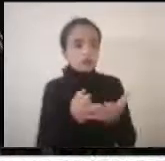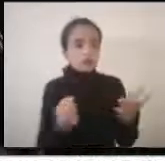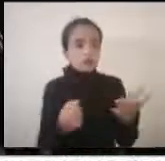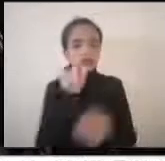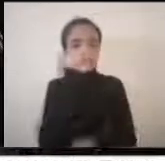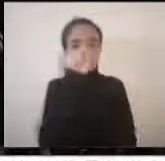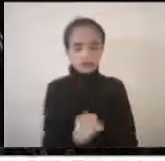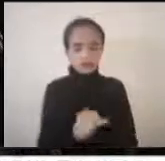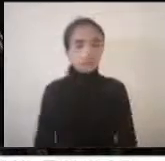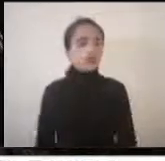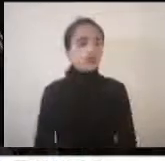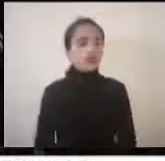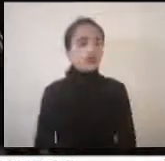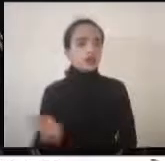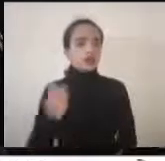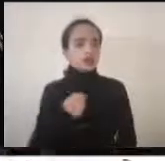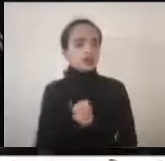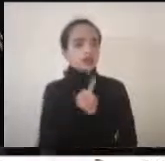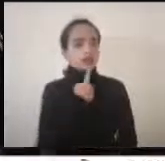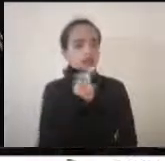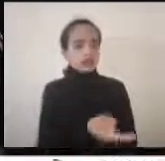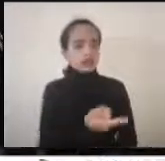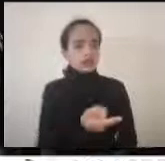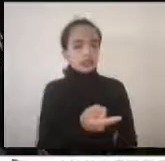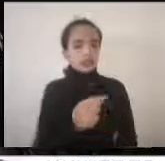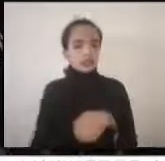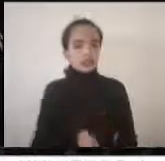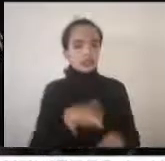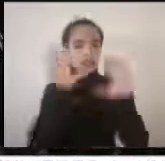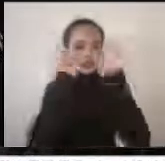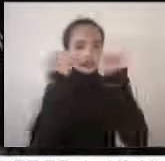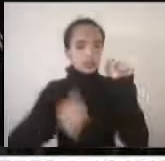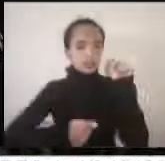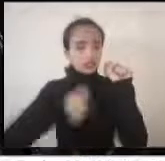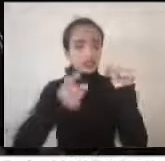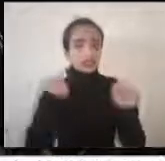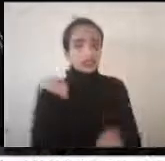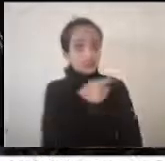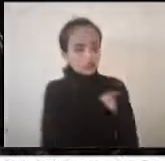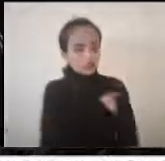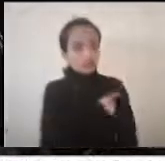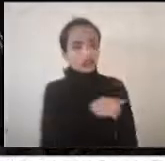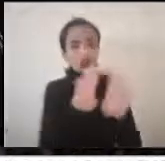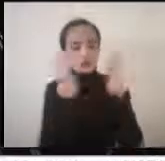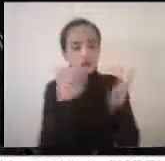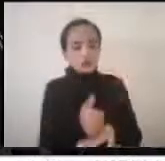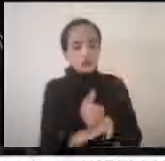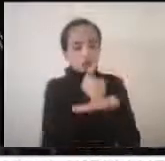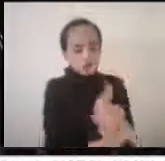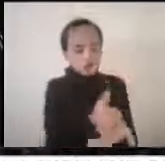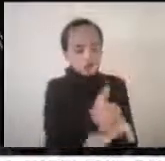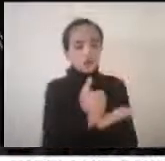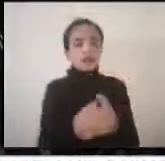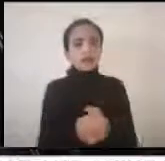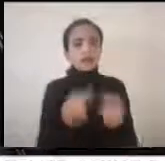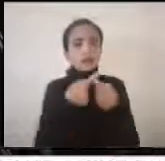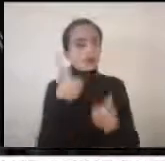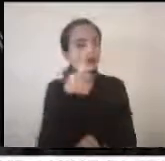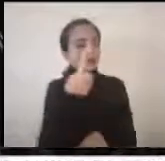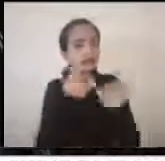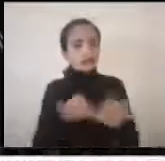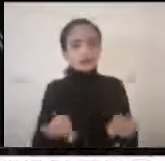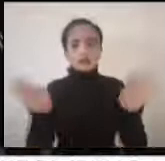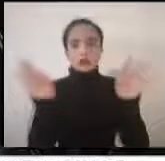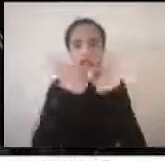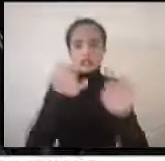we said to the president-elect is that we are open to assist, to facilitate that, but what is important is that Angola has